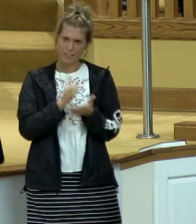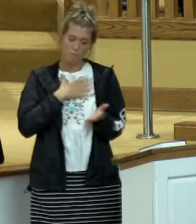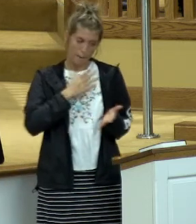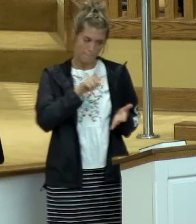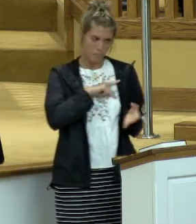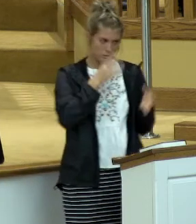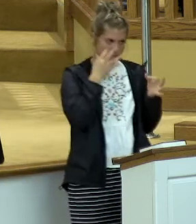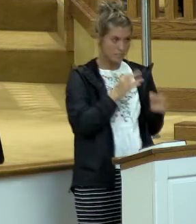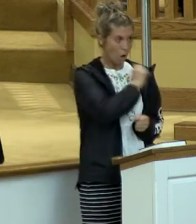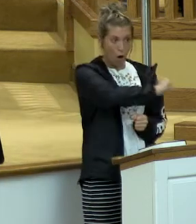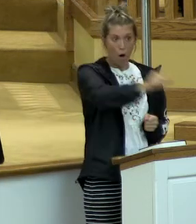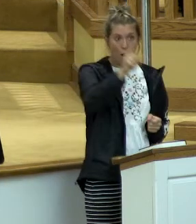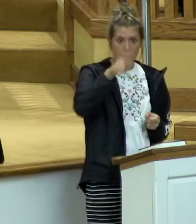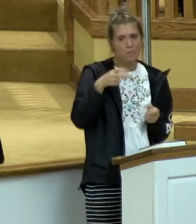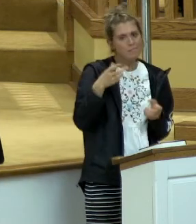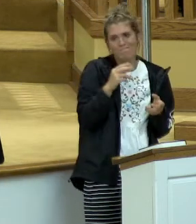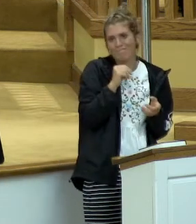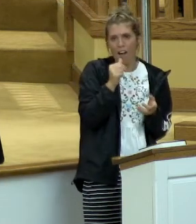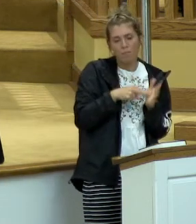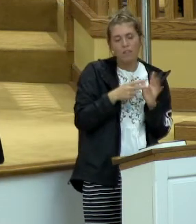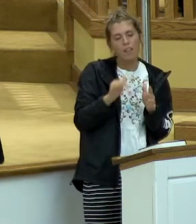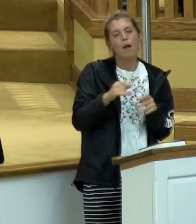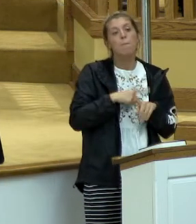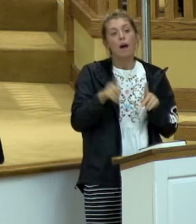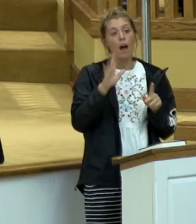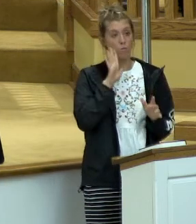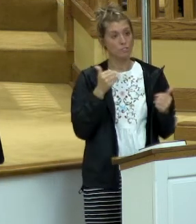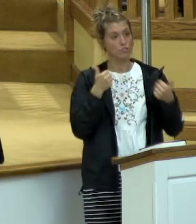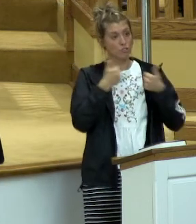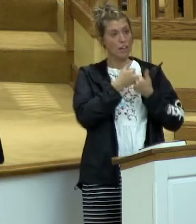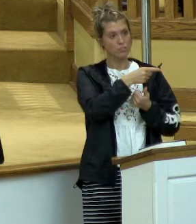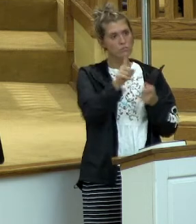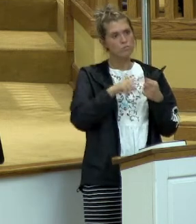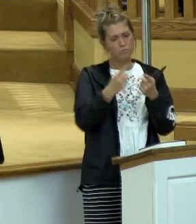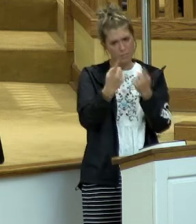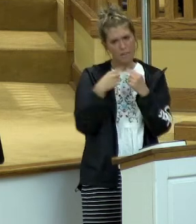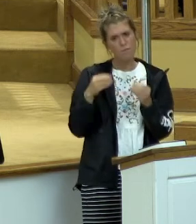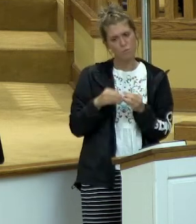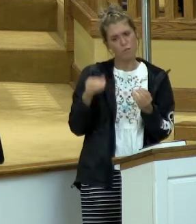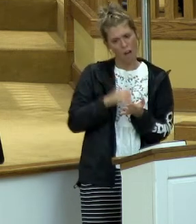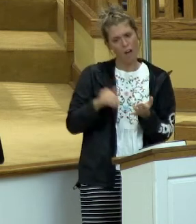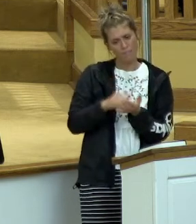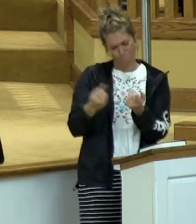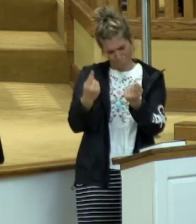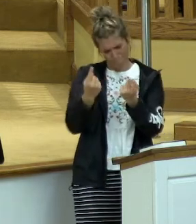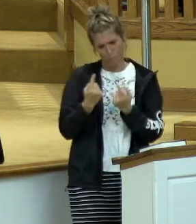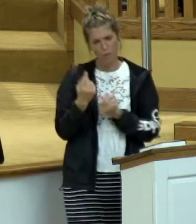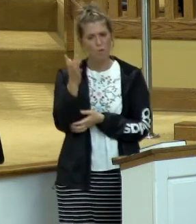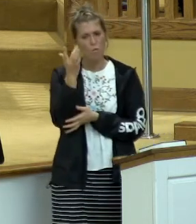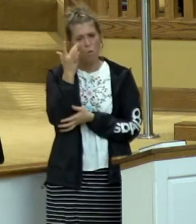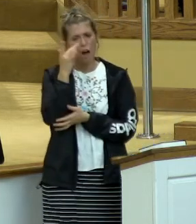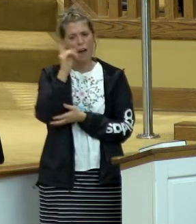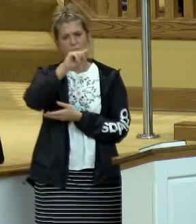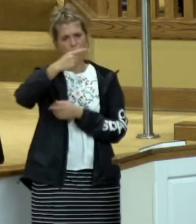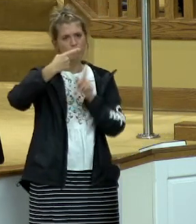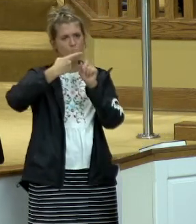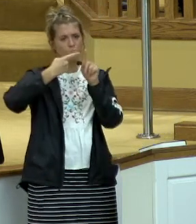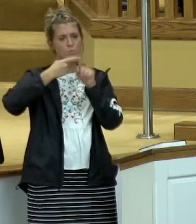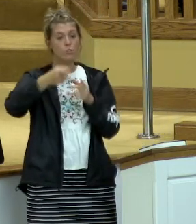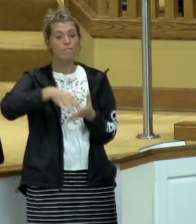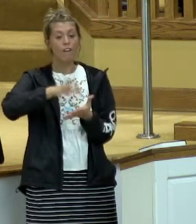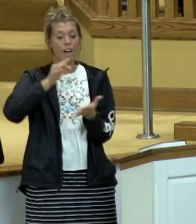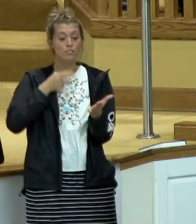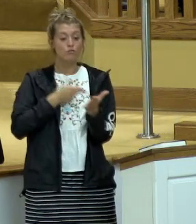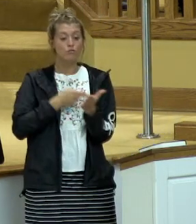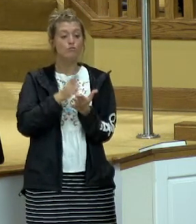personal decision. It doesn't mean everybody's supposed to do it, but I will challenge you to come on a regular basis or from time to time, at least, and here's why. Number one, you